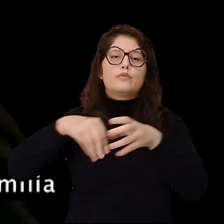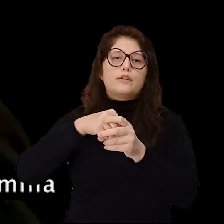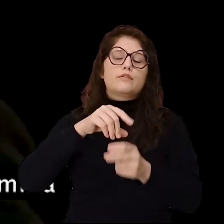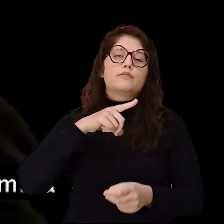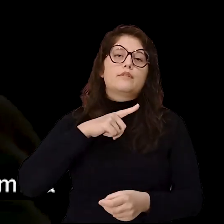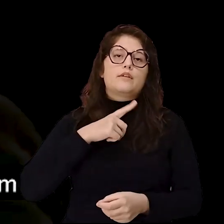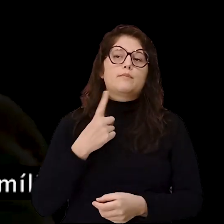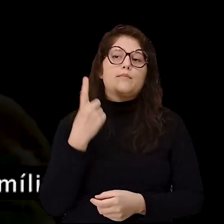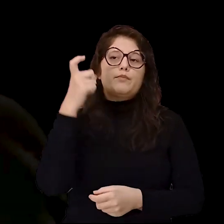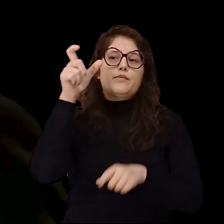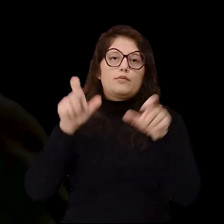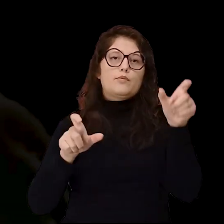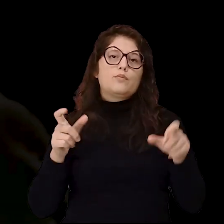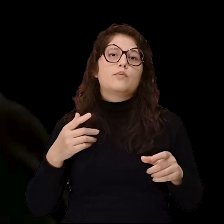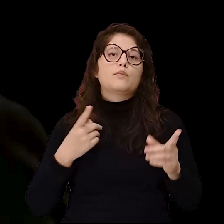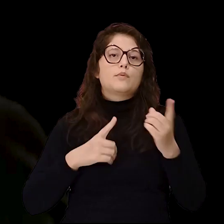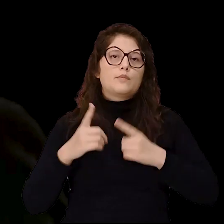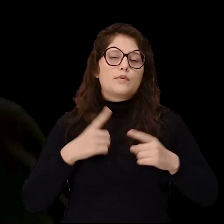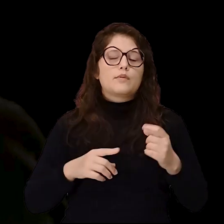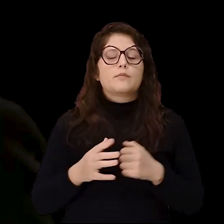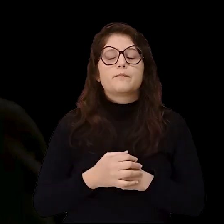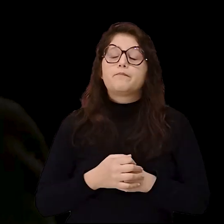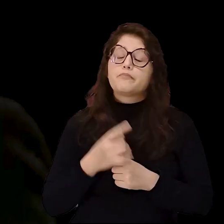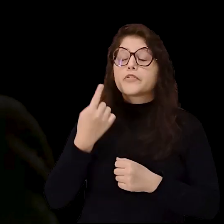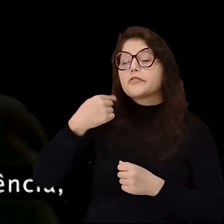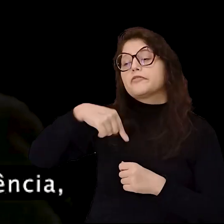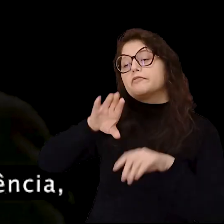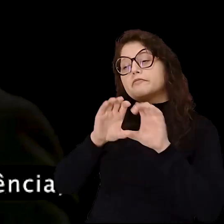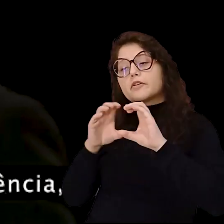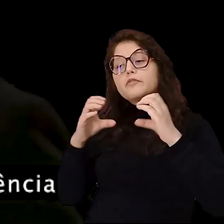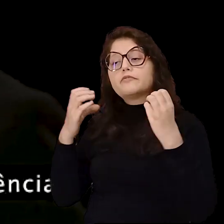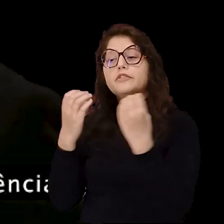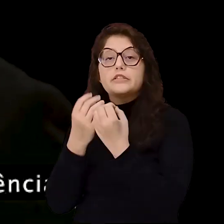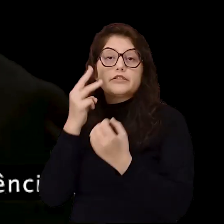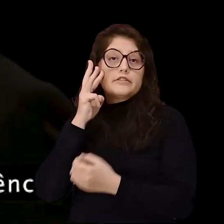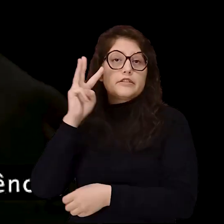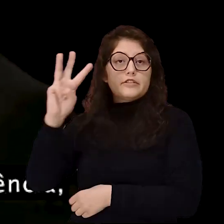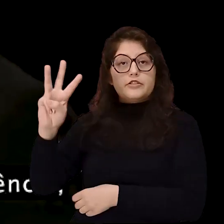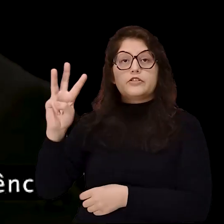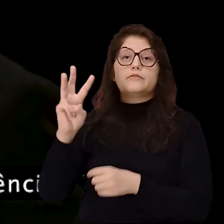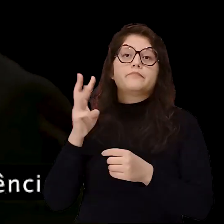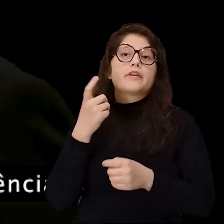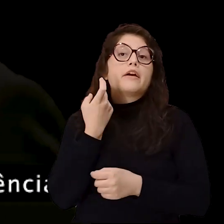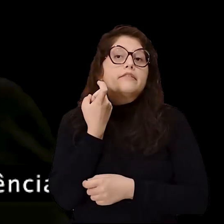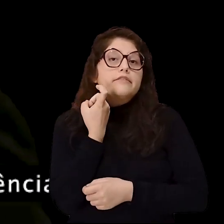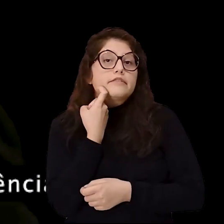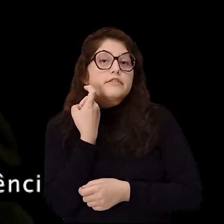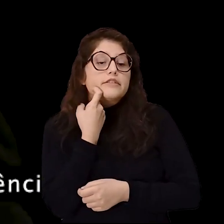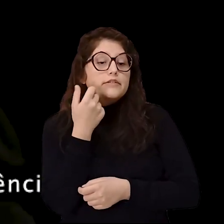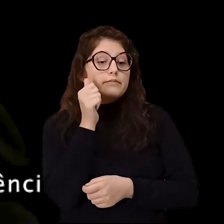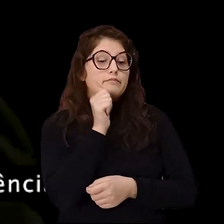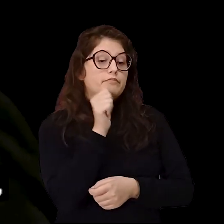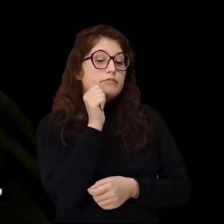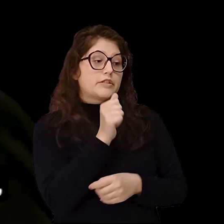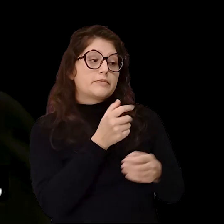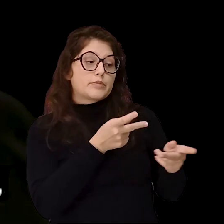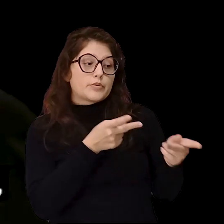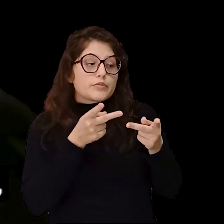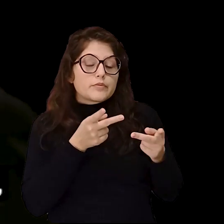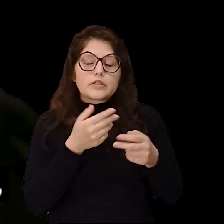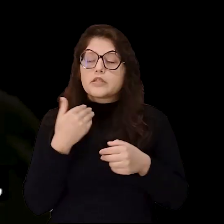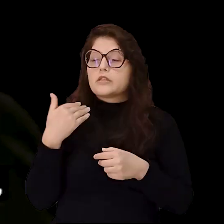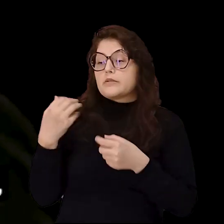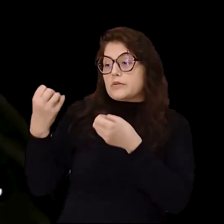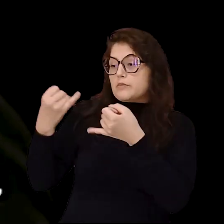is a family secret that everyone has. I went a few years ago to a conference, and